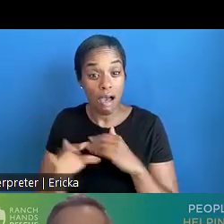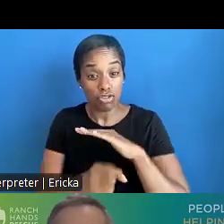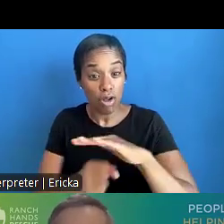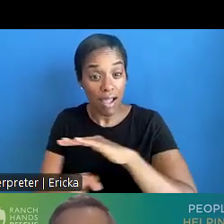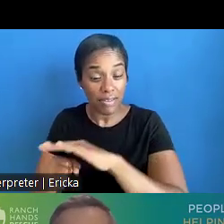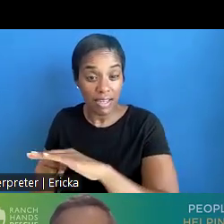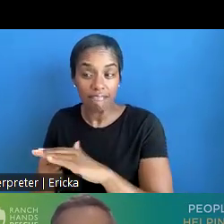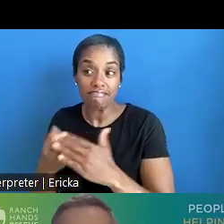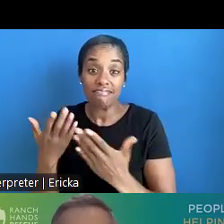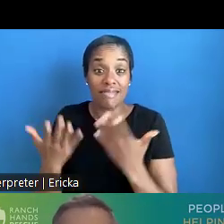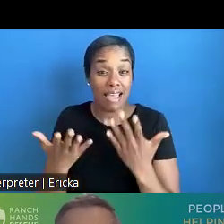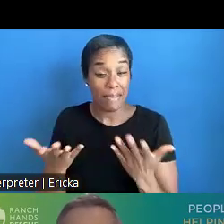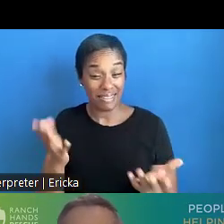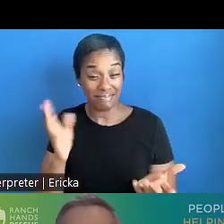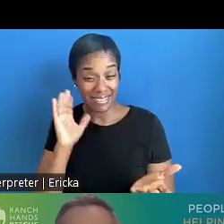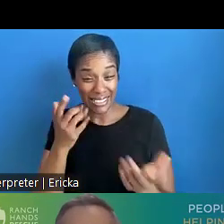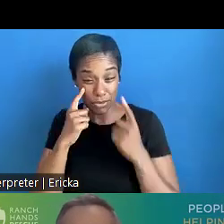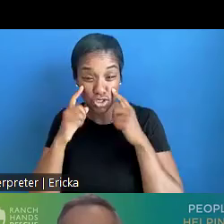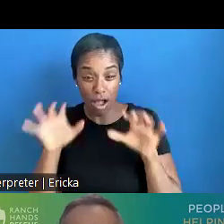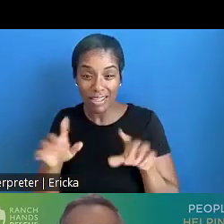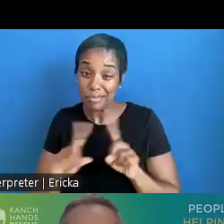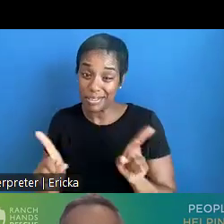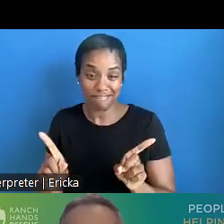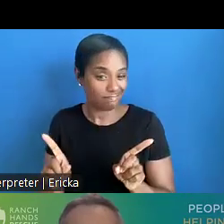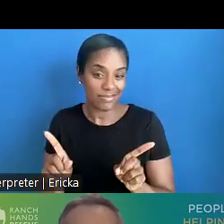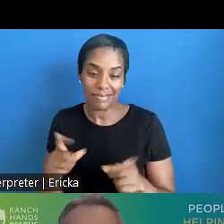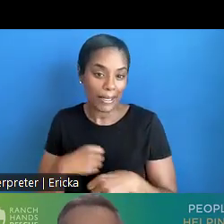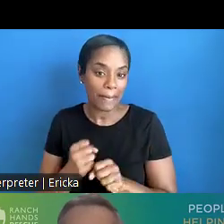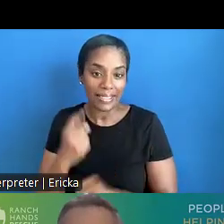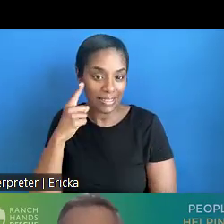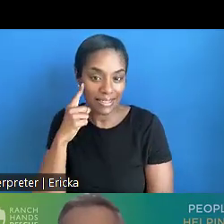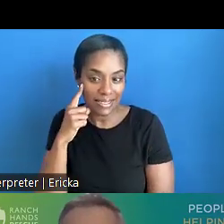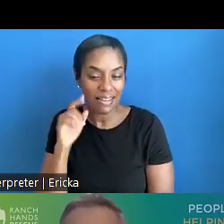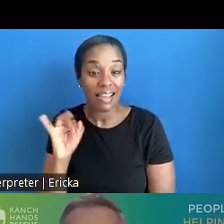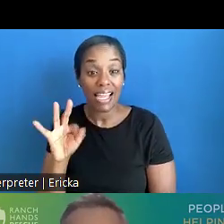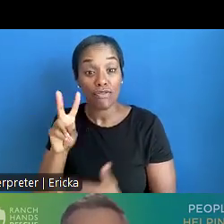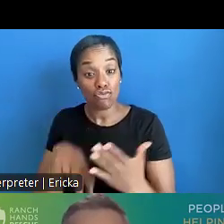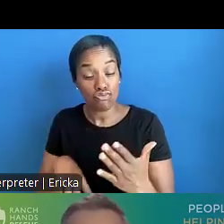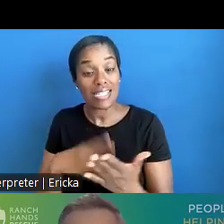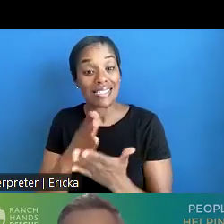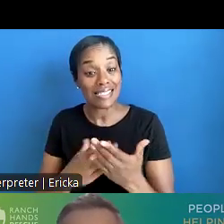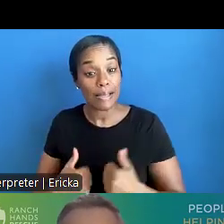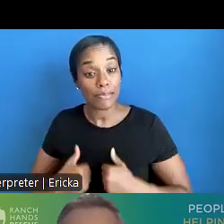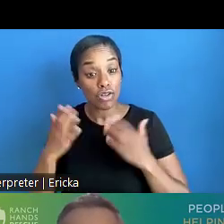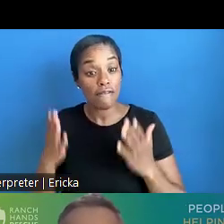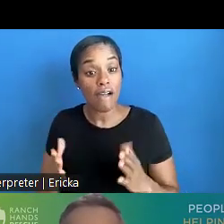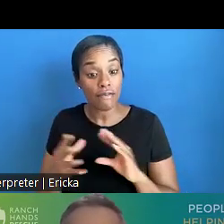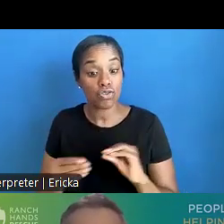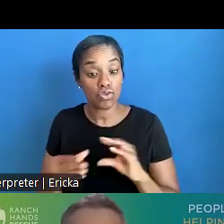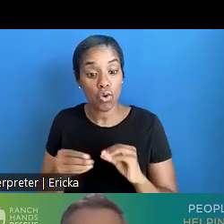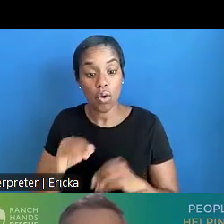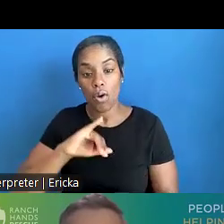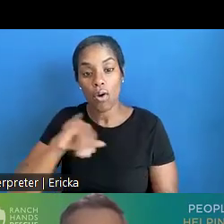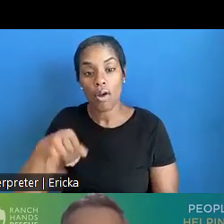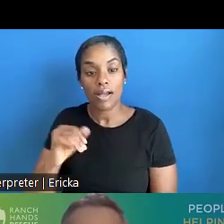makes perfect sense. And if you read um, uh, some survivor accounts. Jesse Leone wrote a book about it. He's a